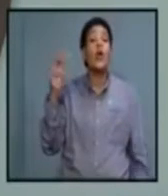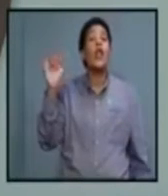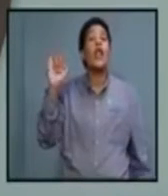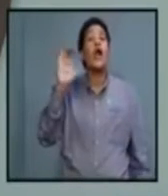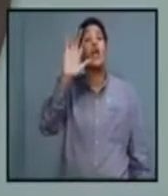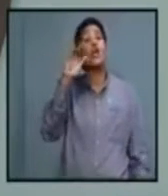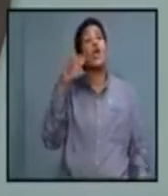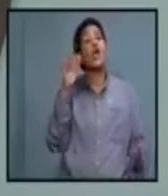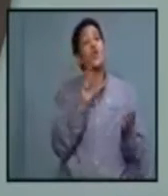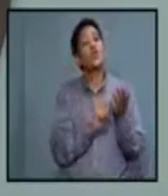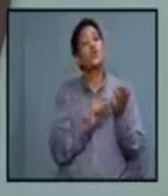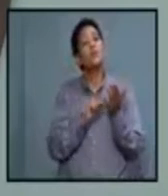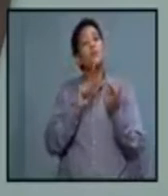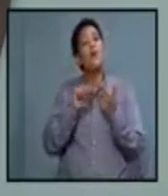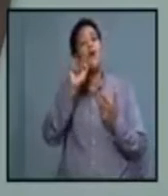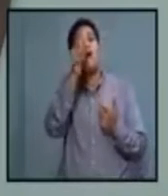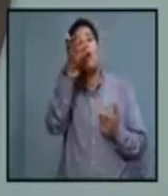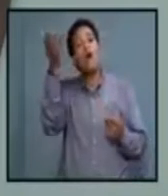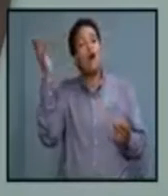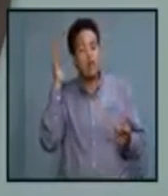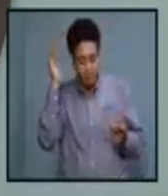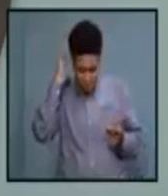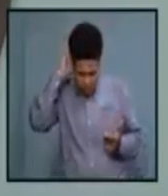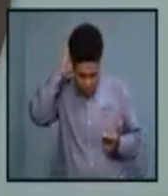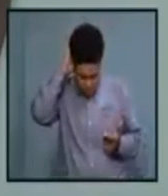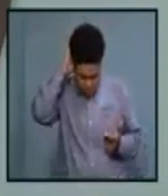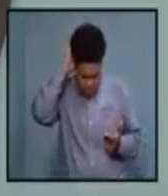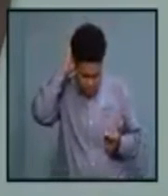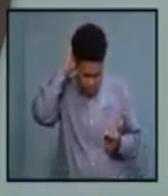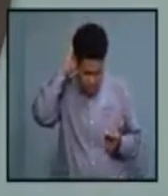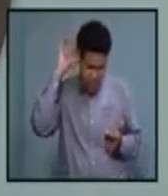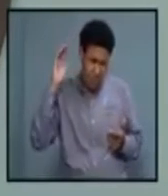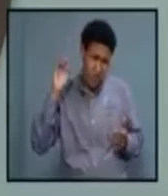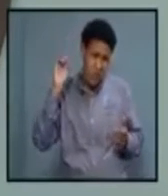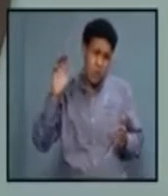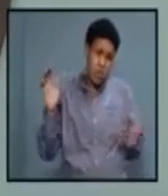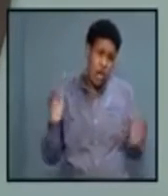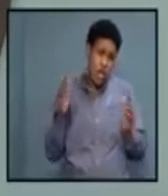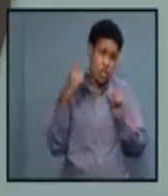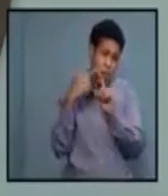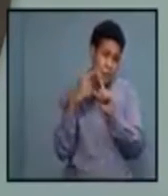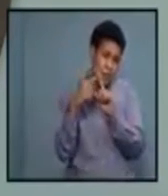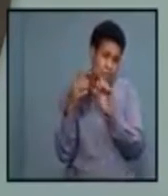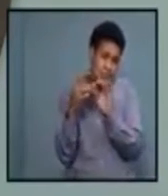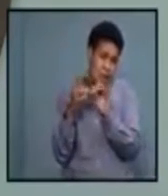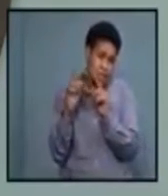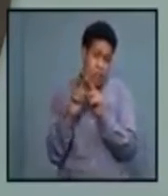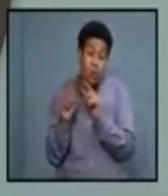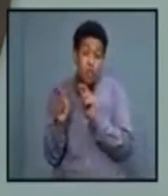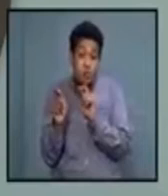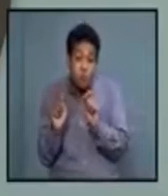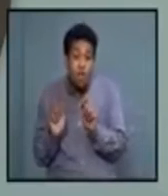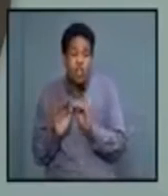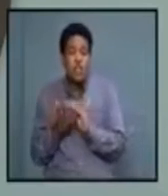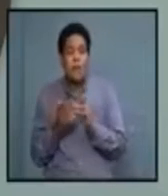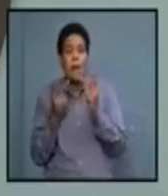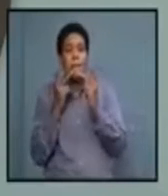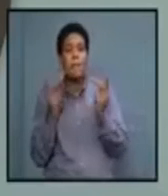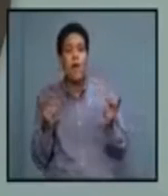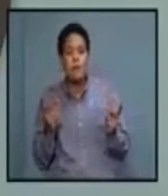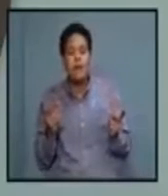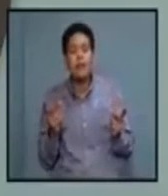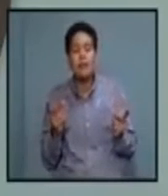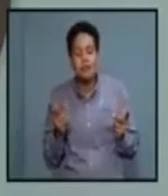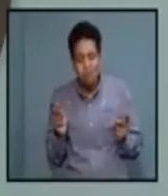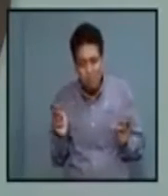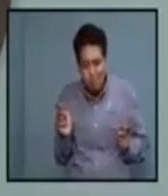your newspaper and others to put out those encouraging and positive messages and to bring the Jamaican public